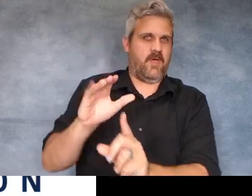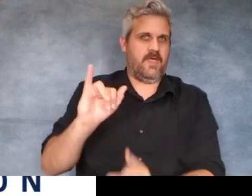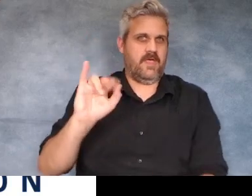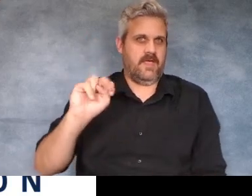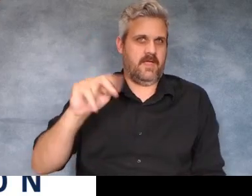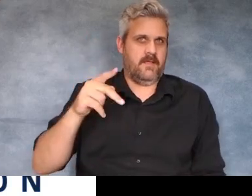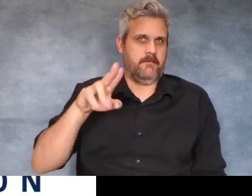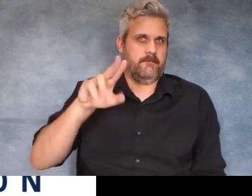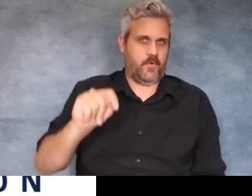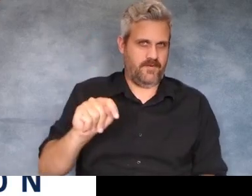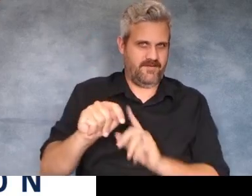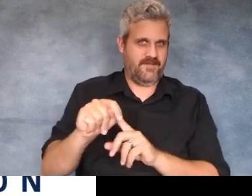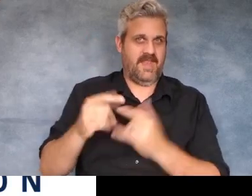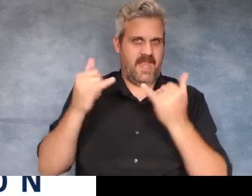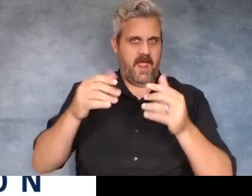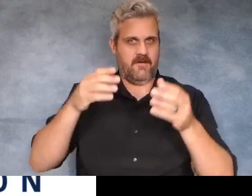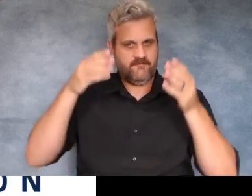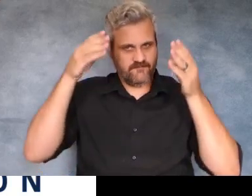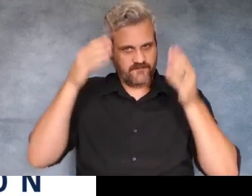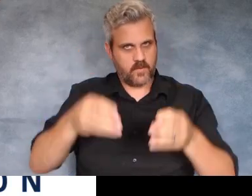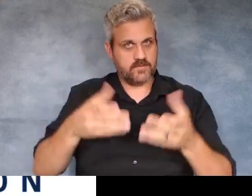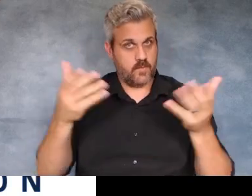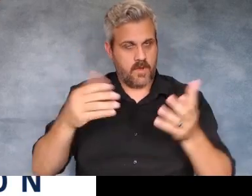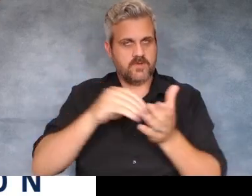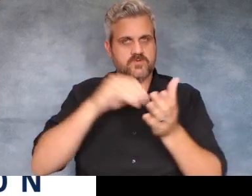about student-focused planning.